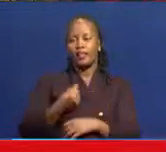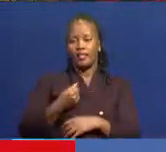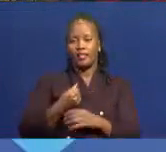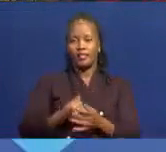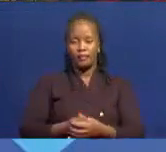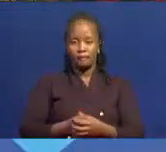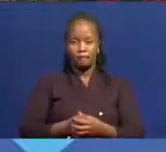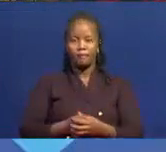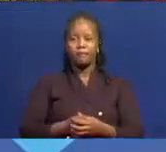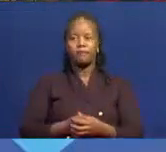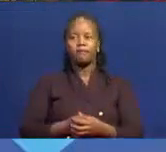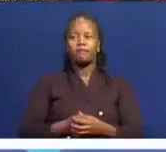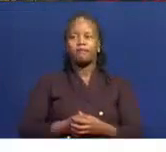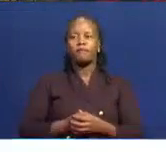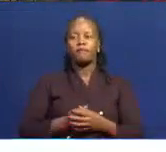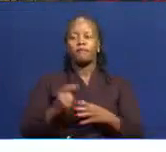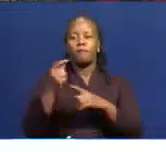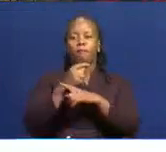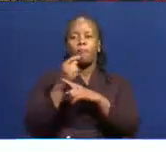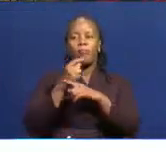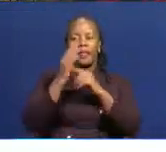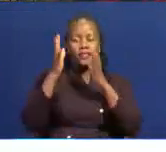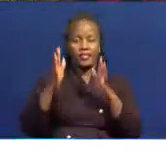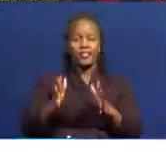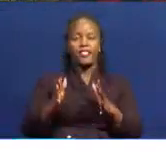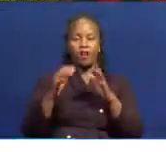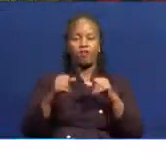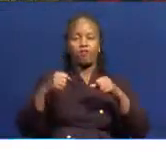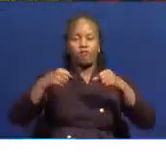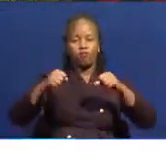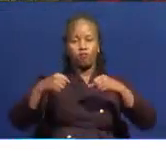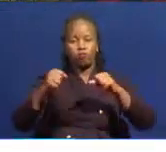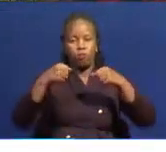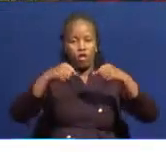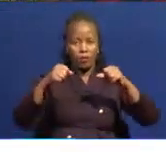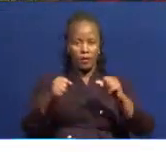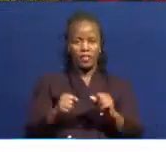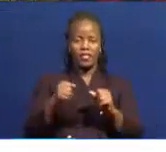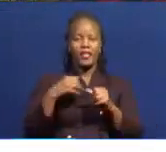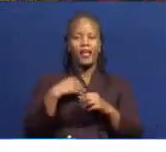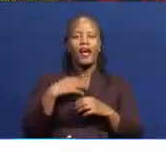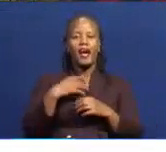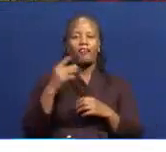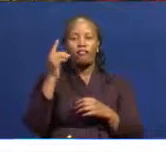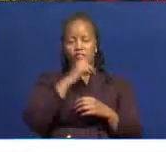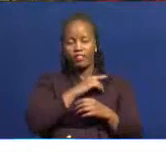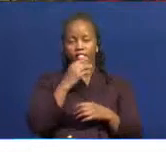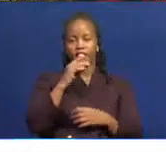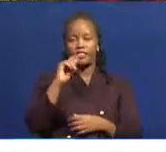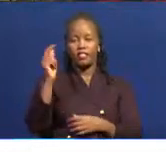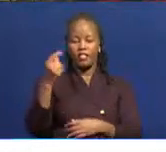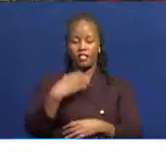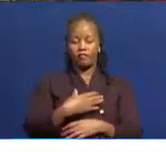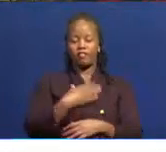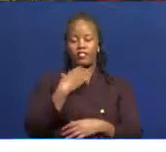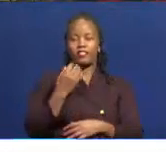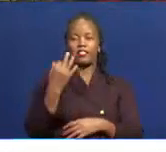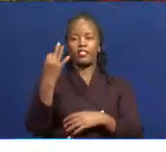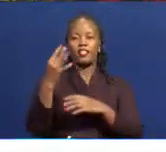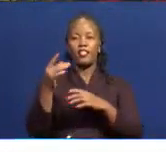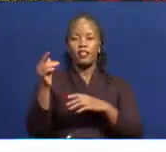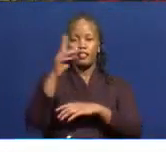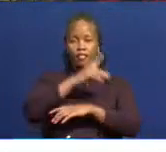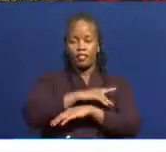Motocross trainer Andre Dearden has concluded his tour of Kenya after a three-day training course of Kenya's off-road motorcycling